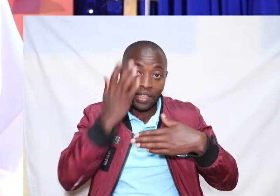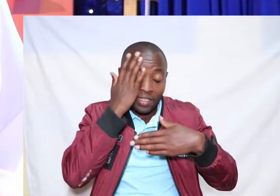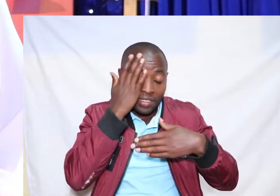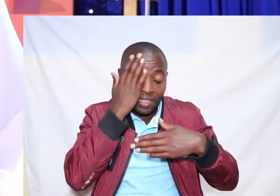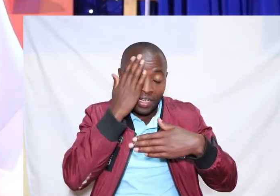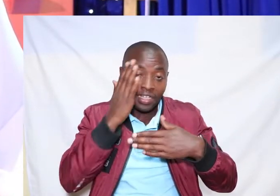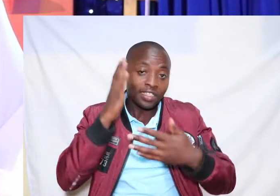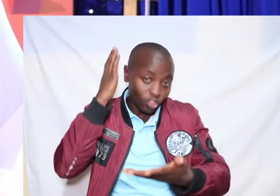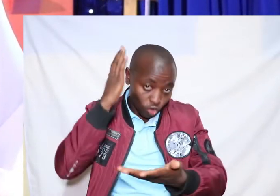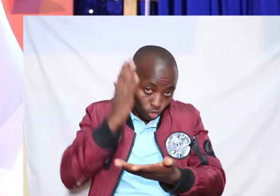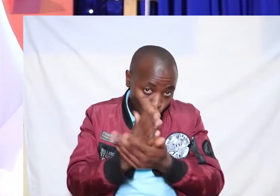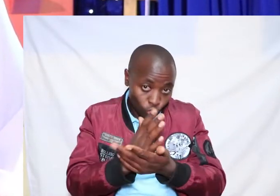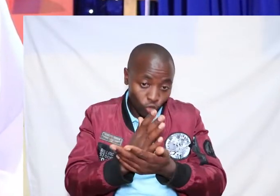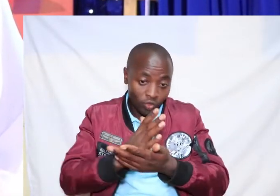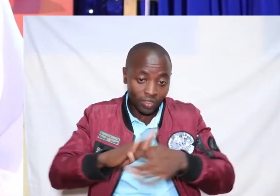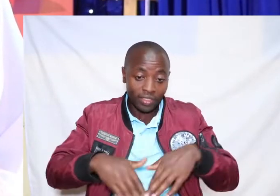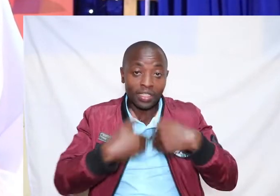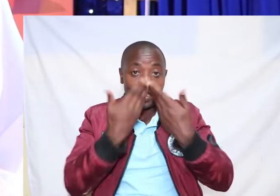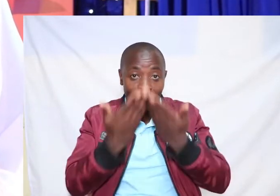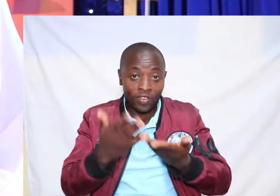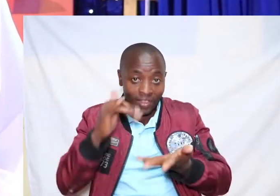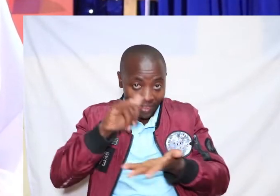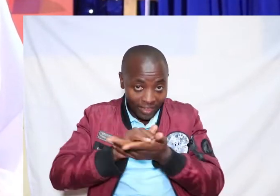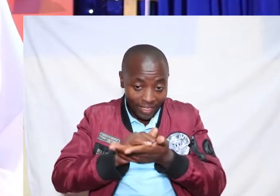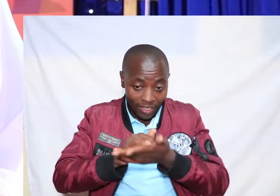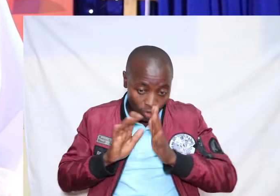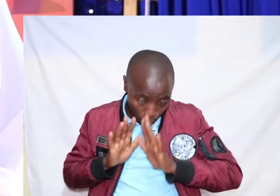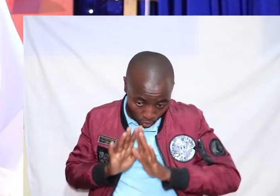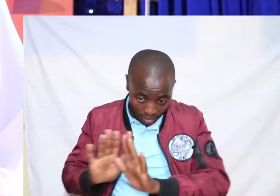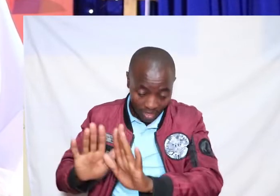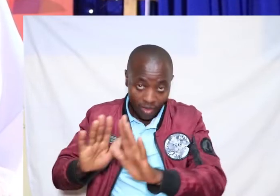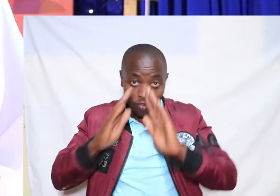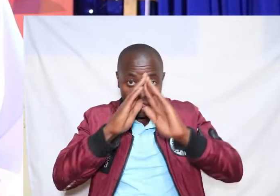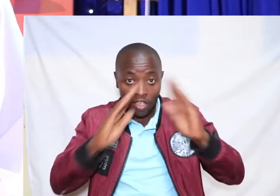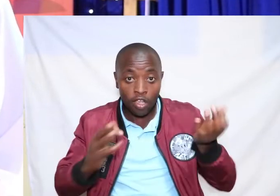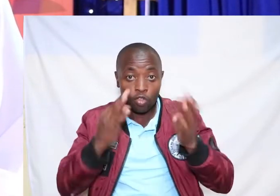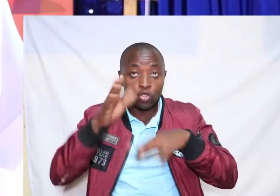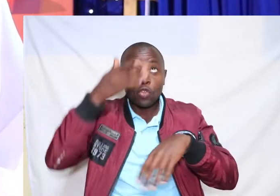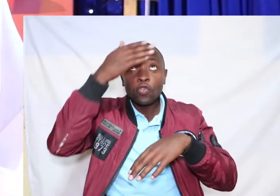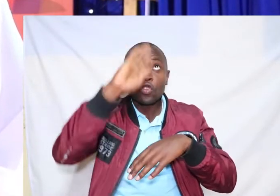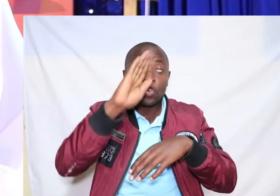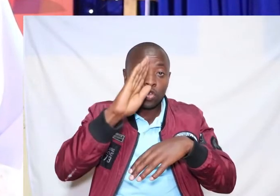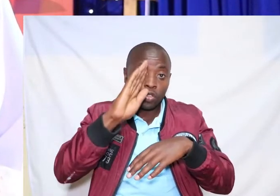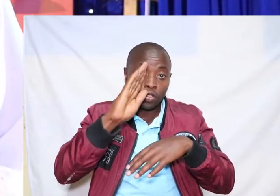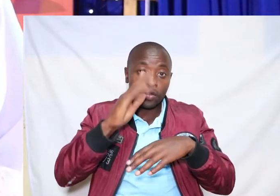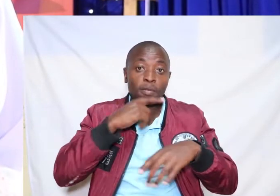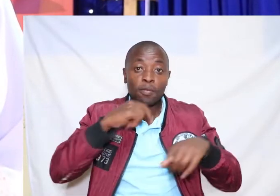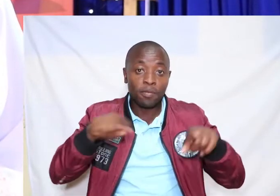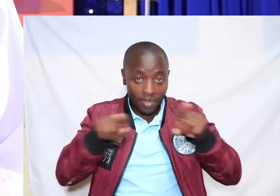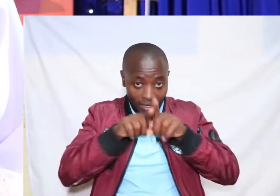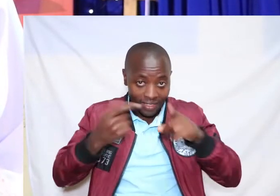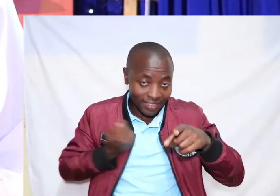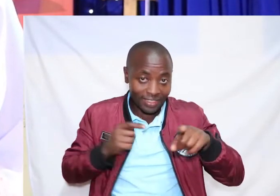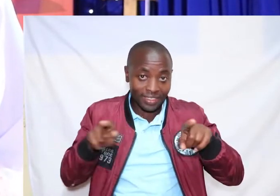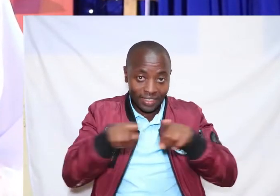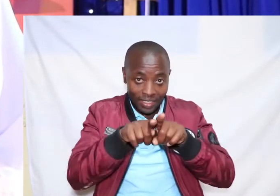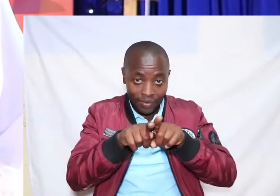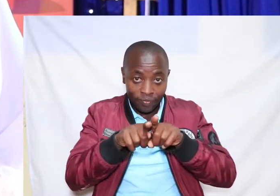affirming that we will not neglect the house of God. Brothers and